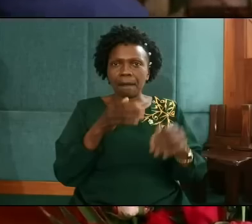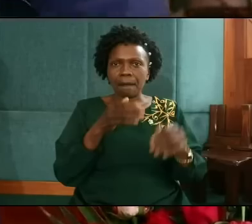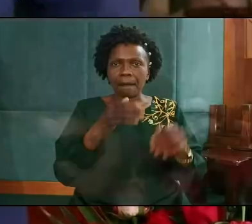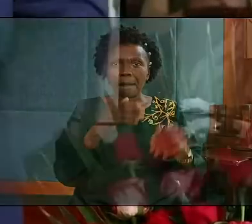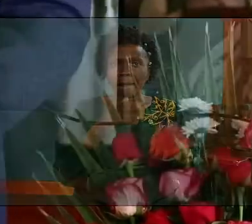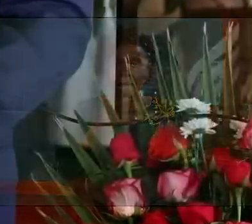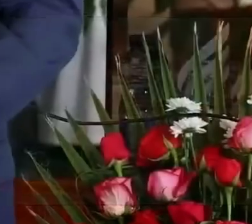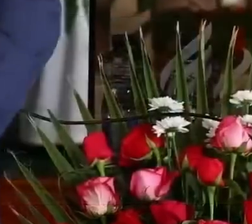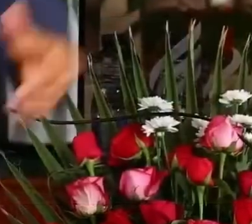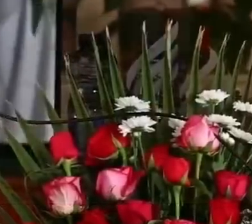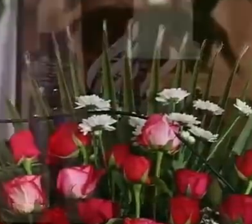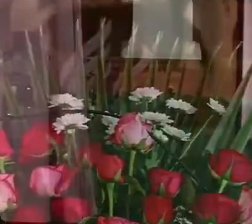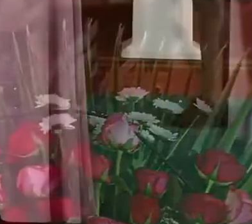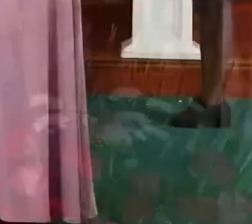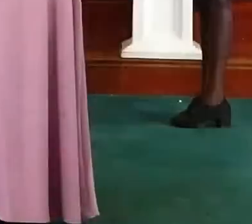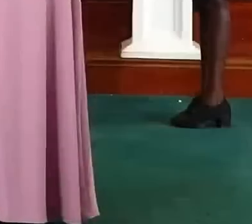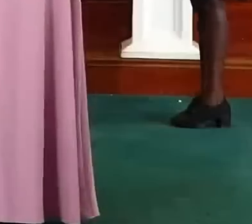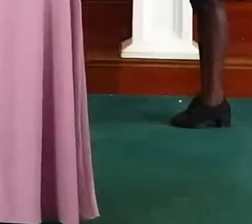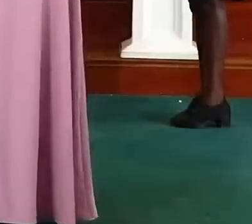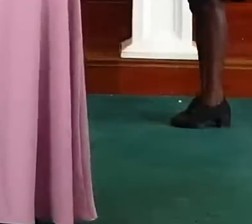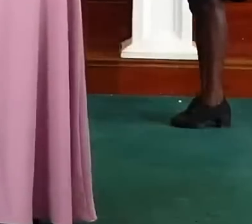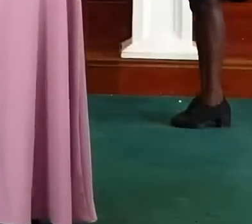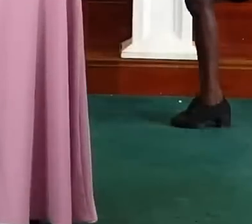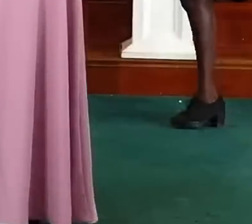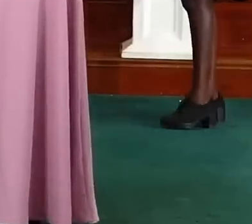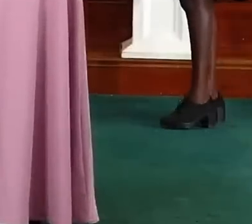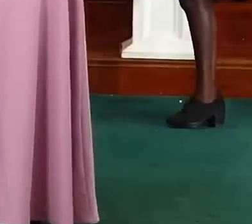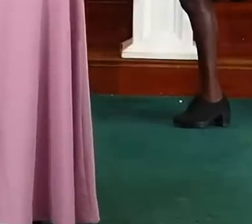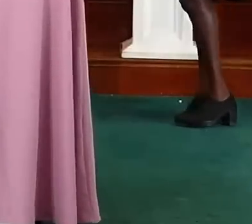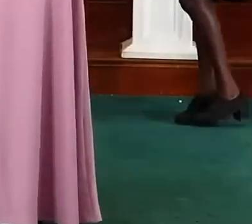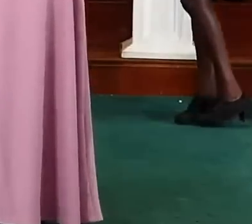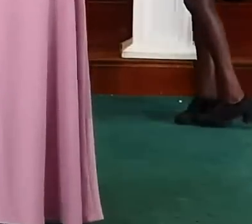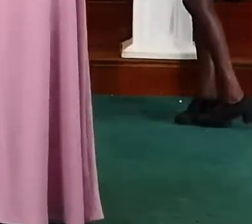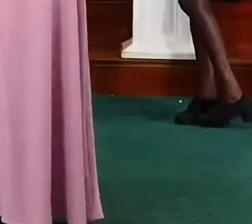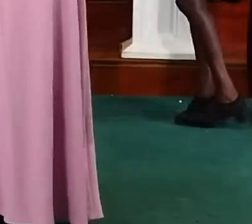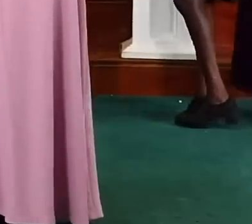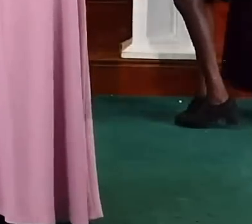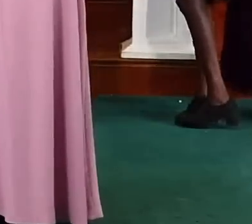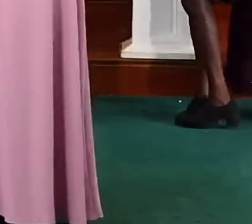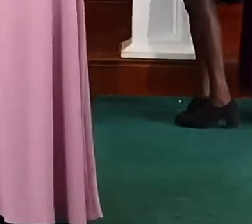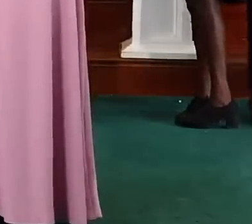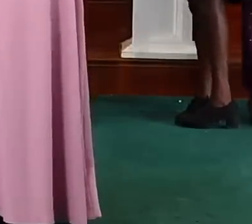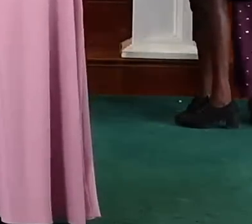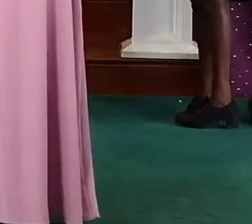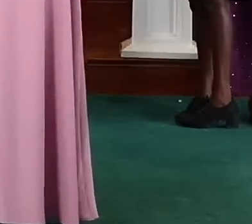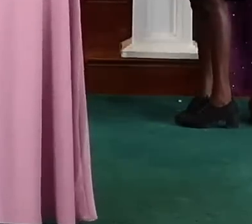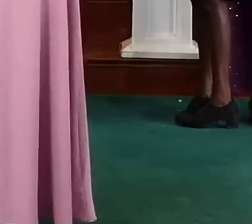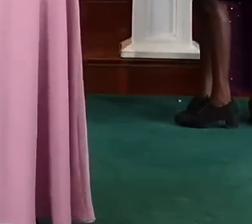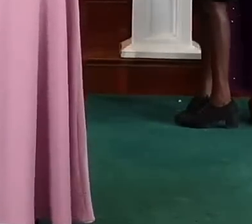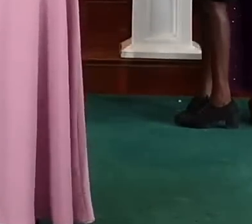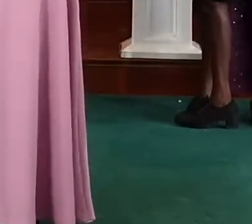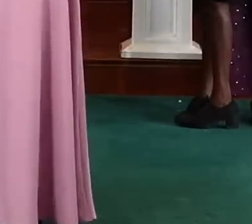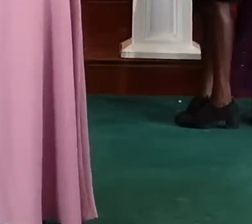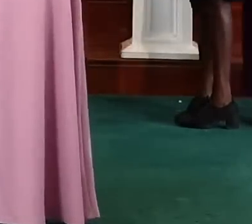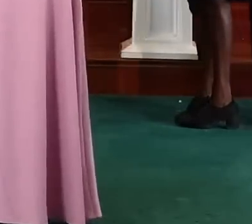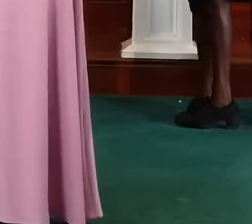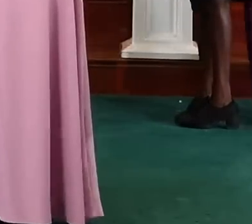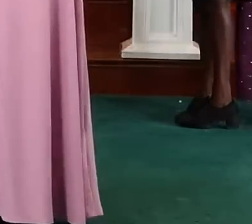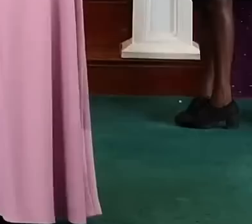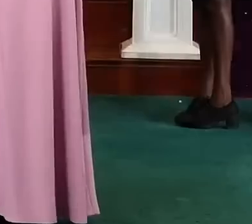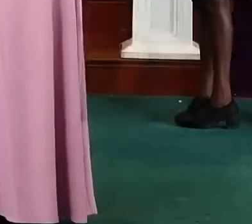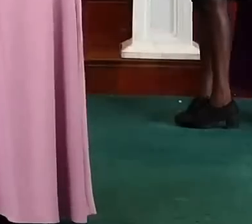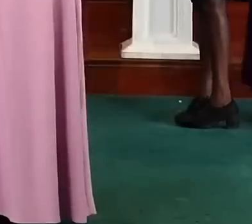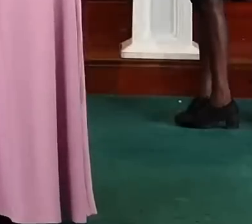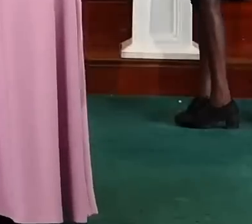salvation. Come. Come. Come. Come. God. Not taking any risk, not taking any